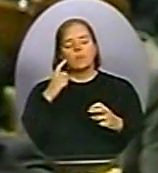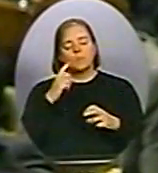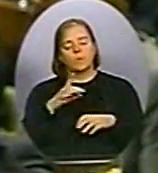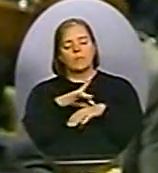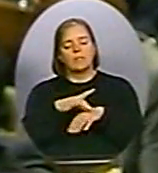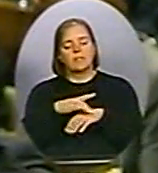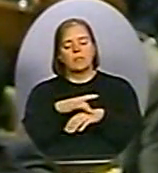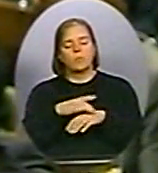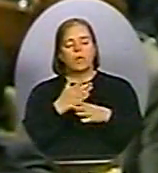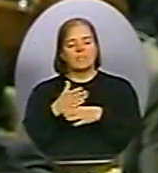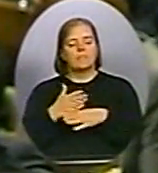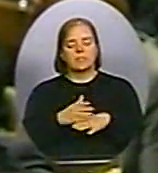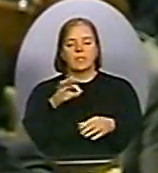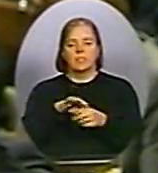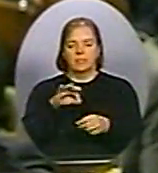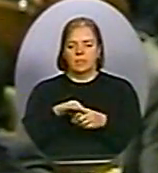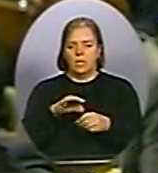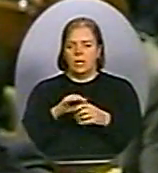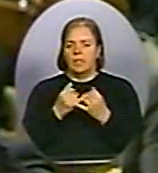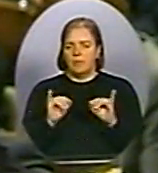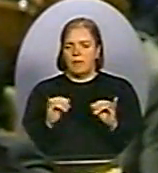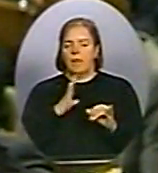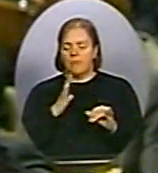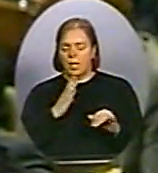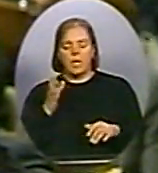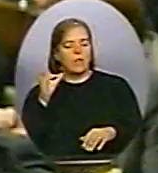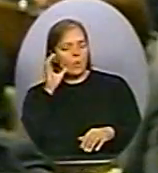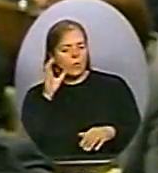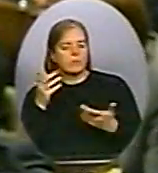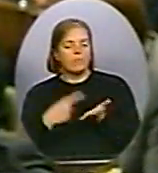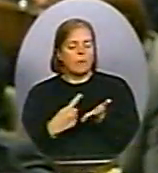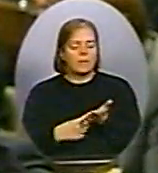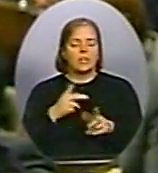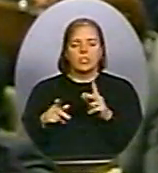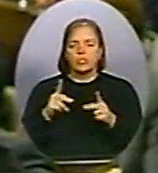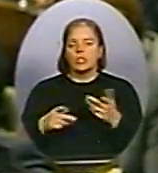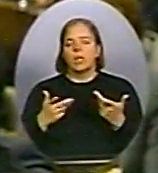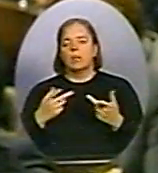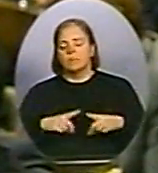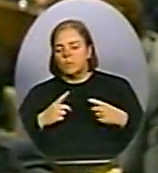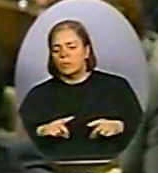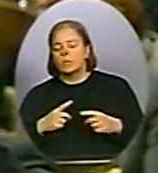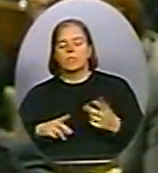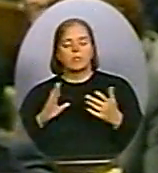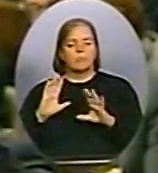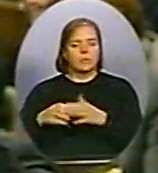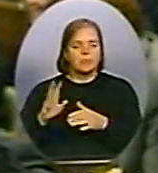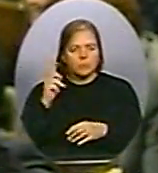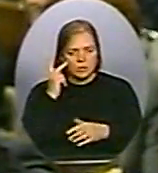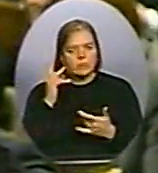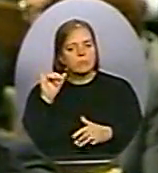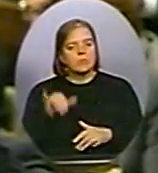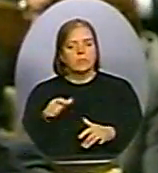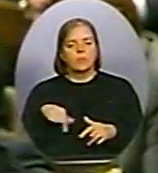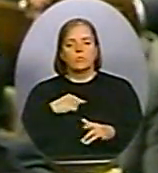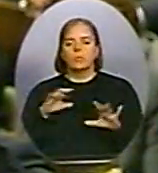from parliamentarians, and of course from political parties as well. We've done exactly that, Mr. Speaker. We continue to make the point that we don't agree